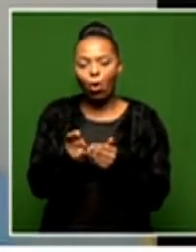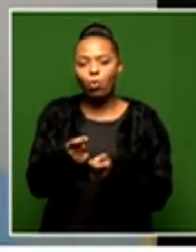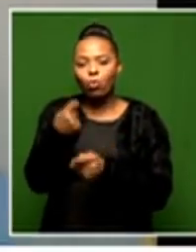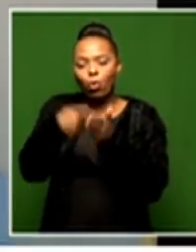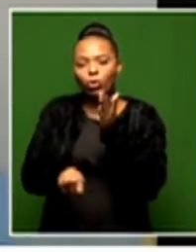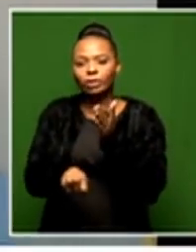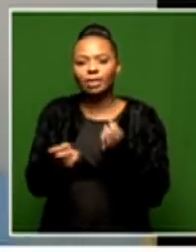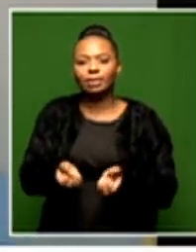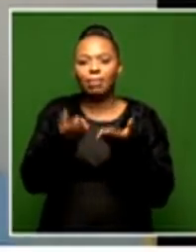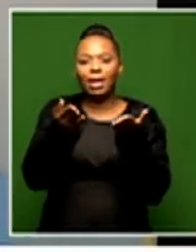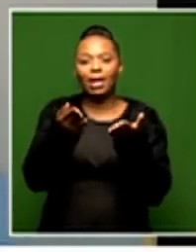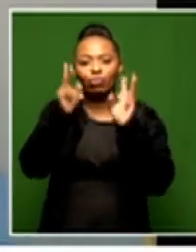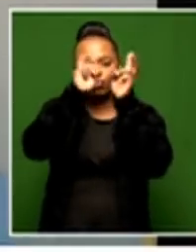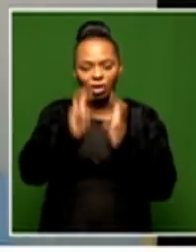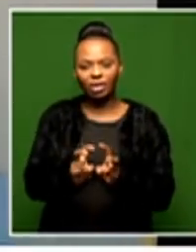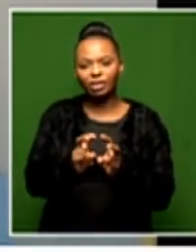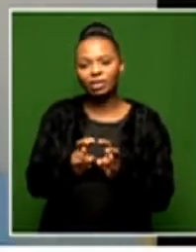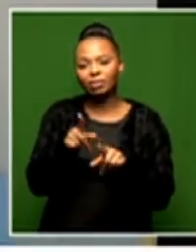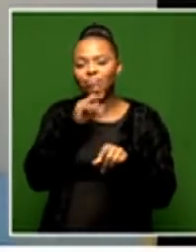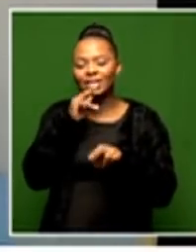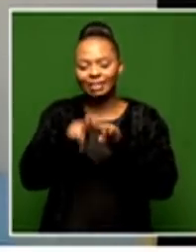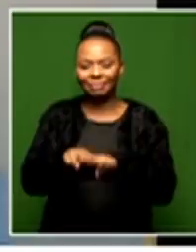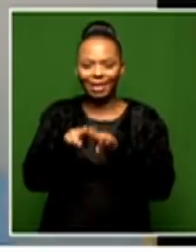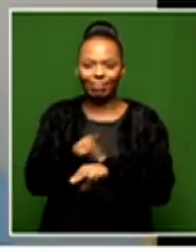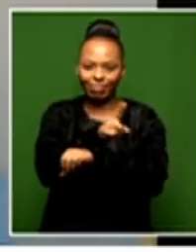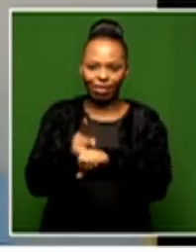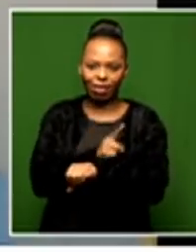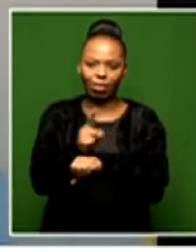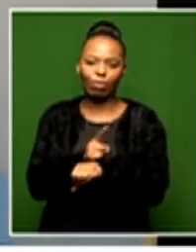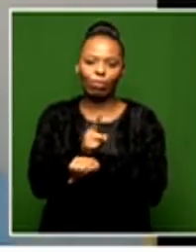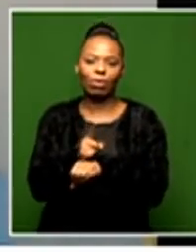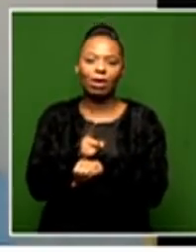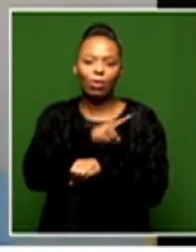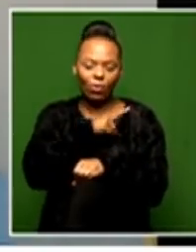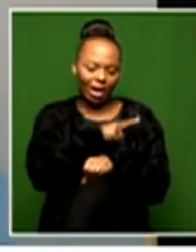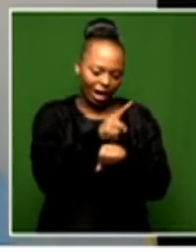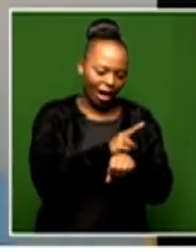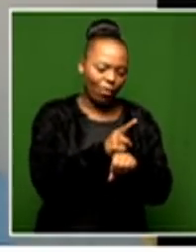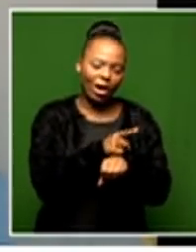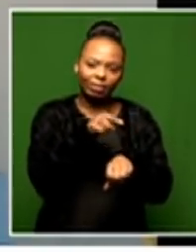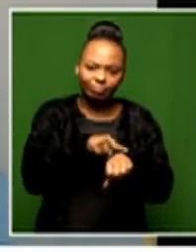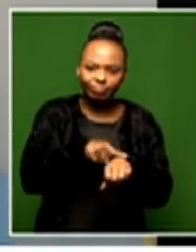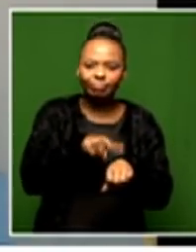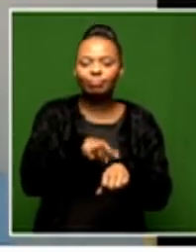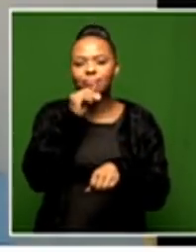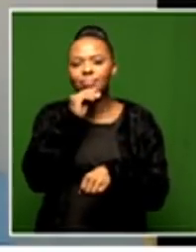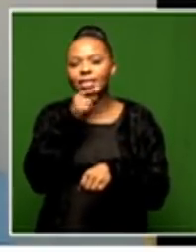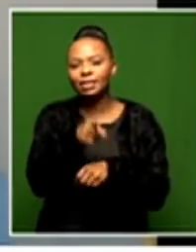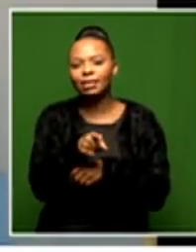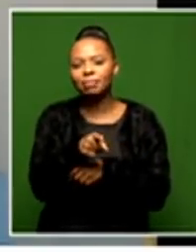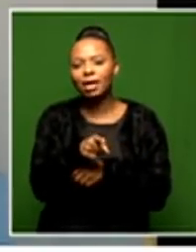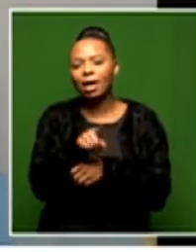of energy in real-time basis, or at least on an hourly basis, because it does. Base load power stations, the